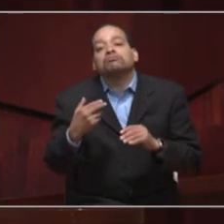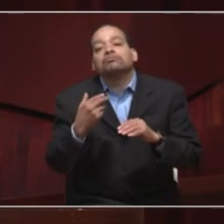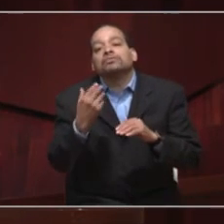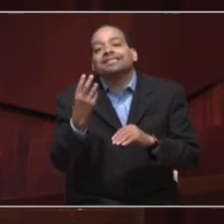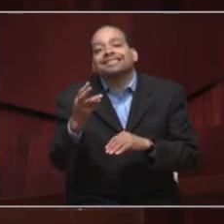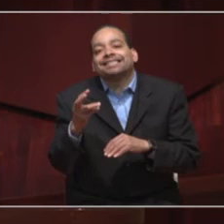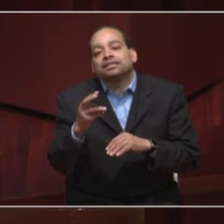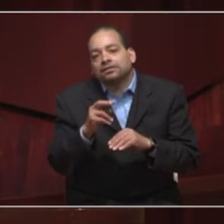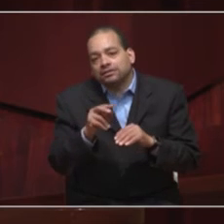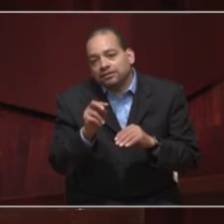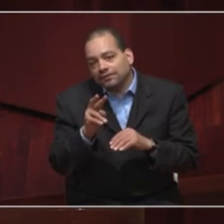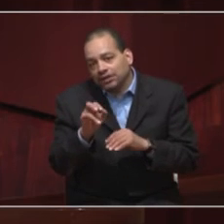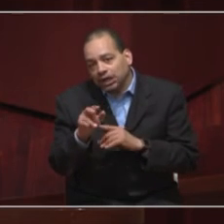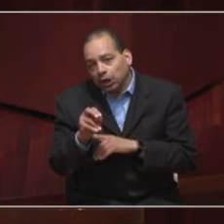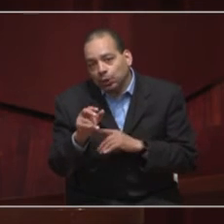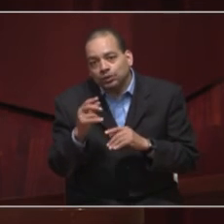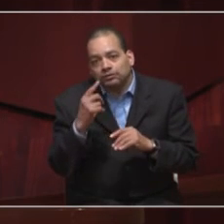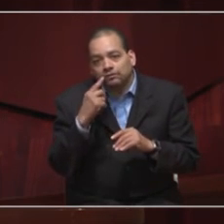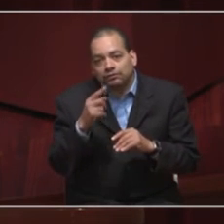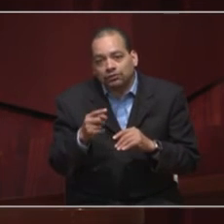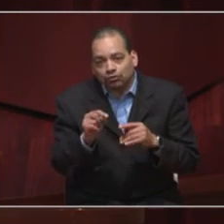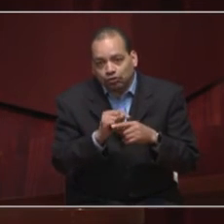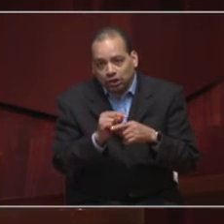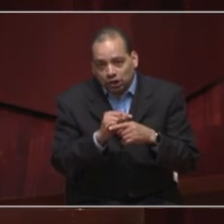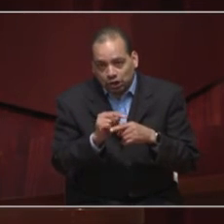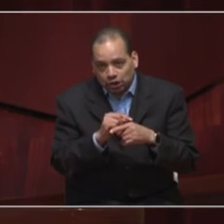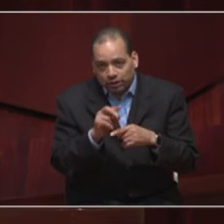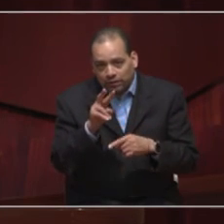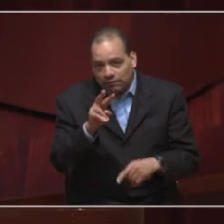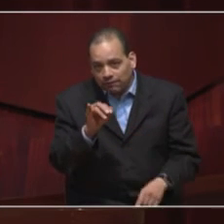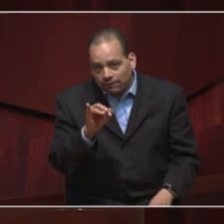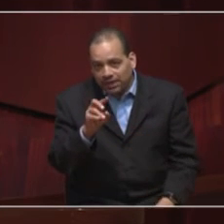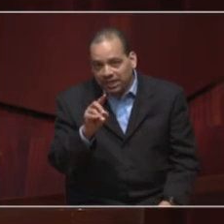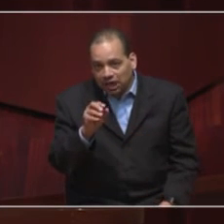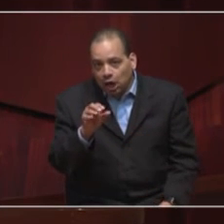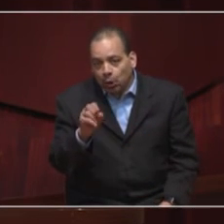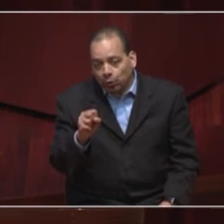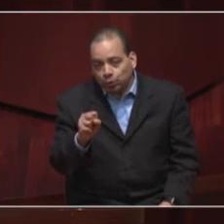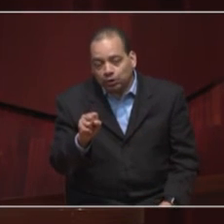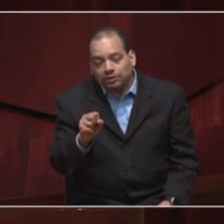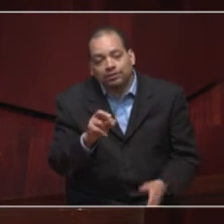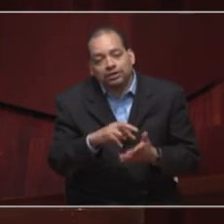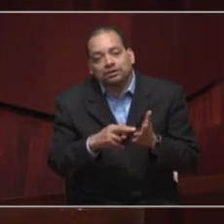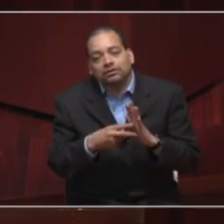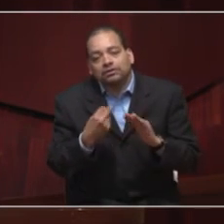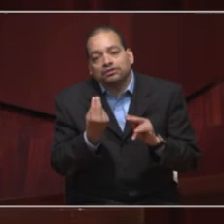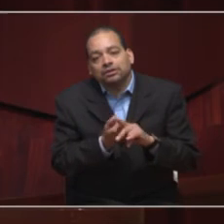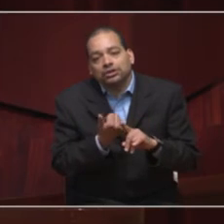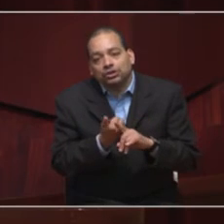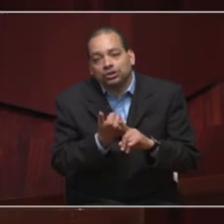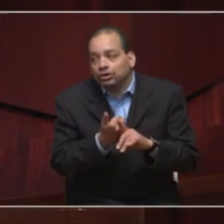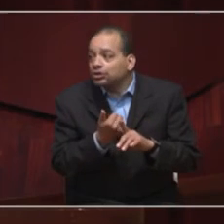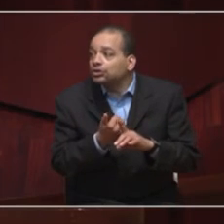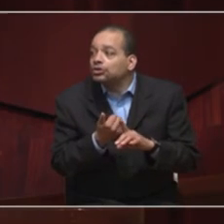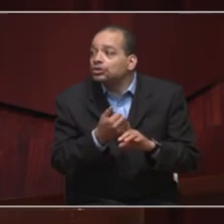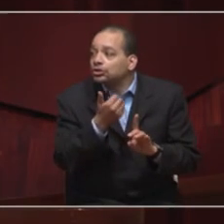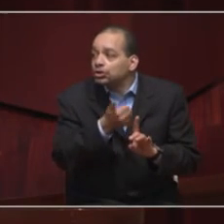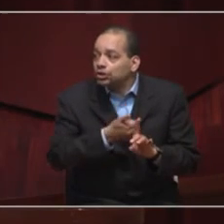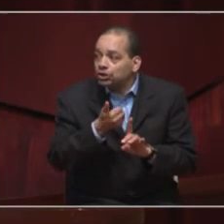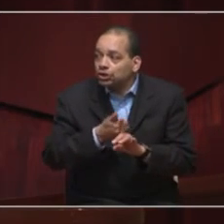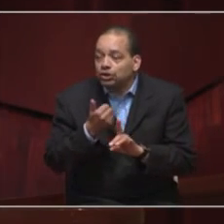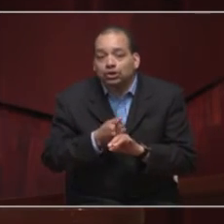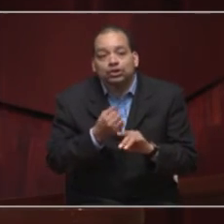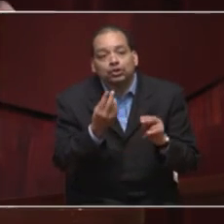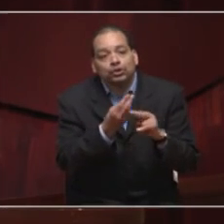what Rachel chose to do was to have all of her existing users watch specific videos that they needed to watch, because